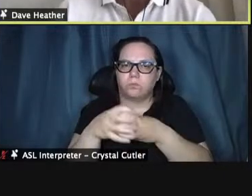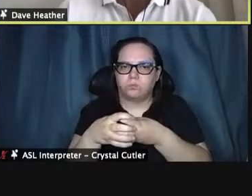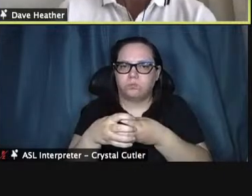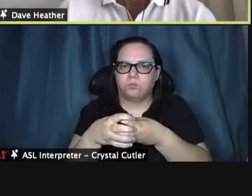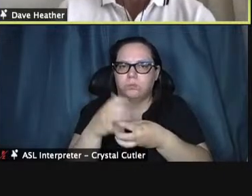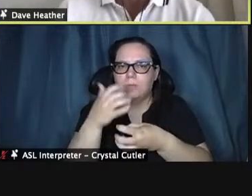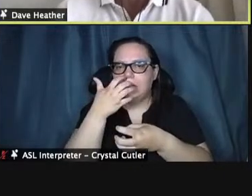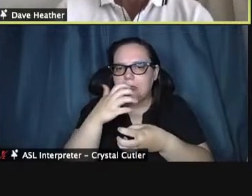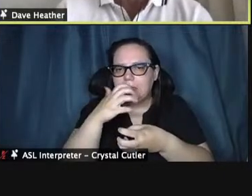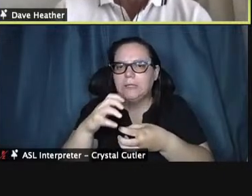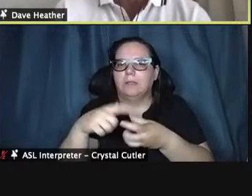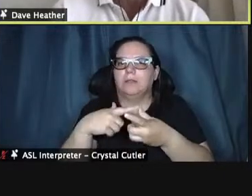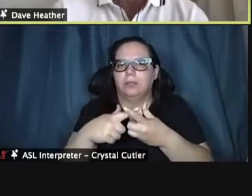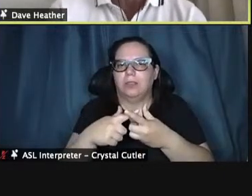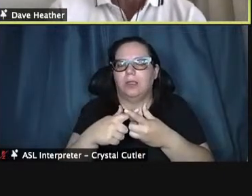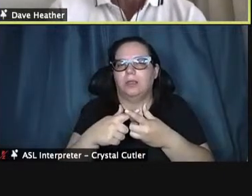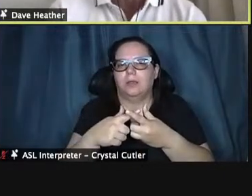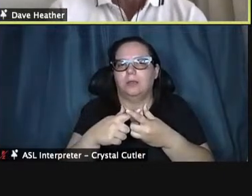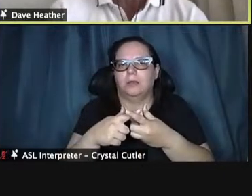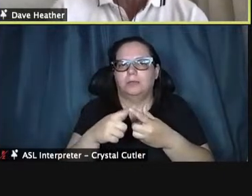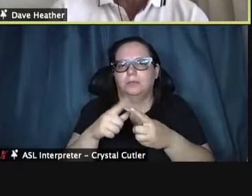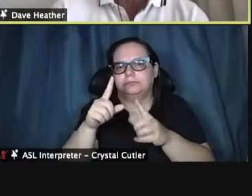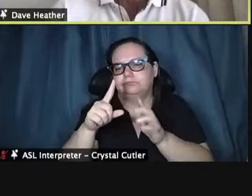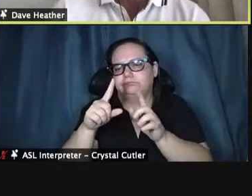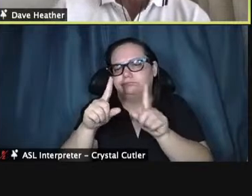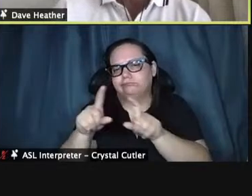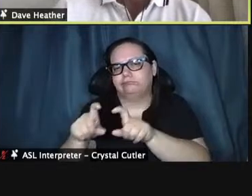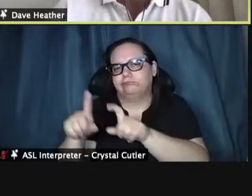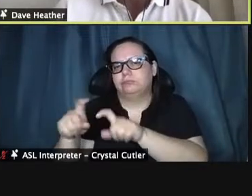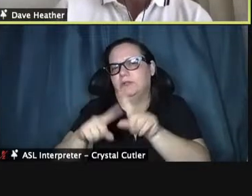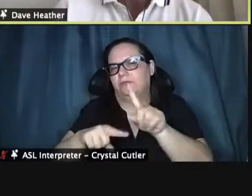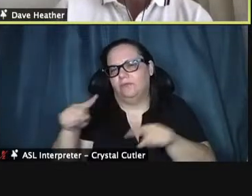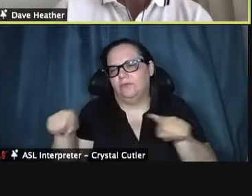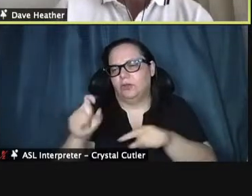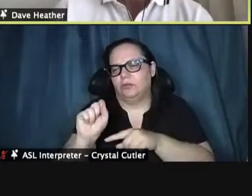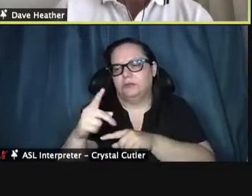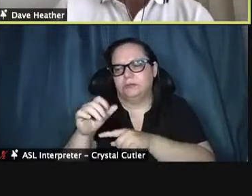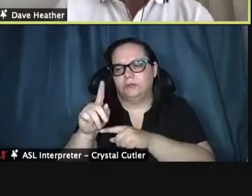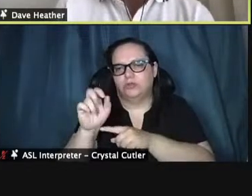various spectrometers, which I've already mentioned.